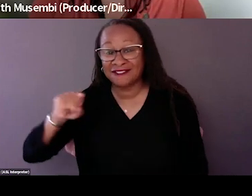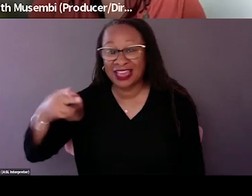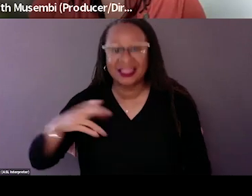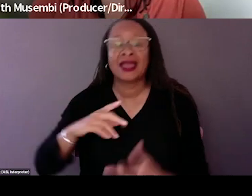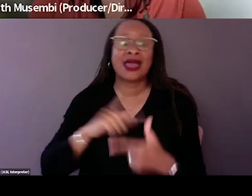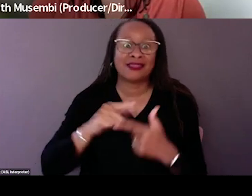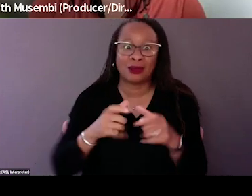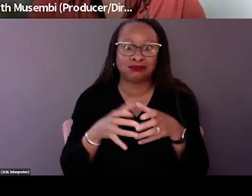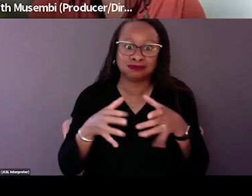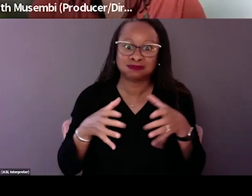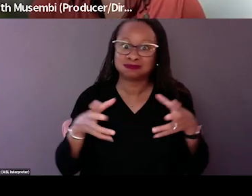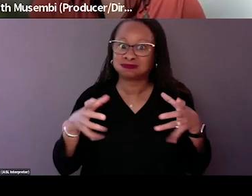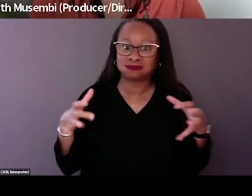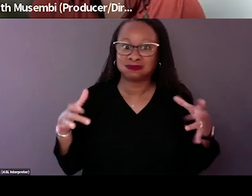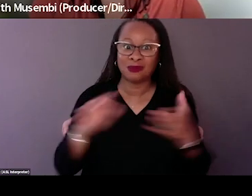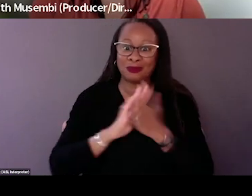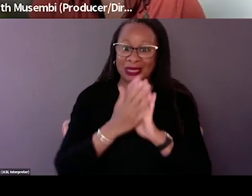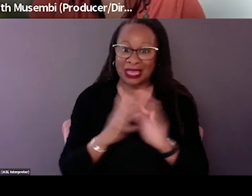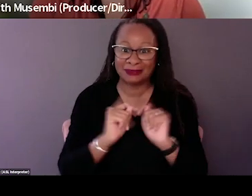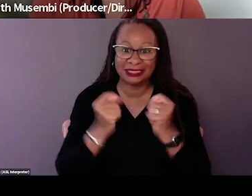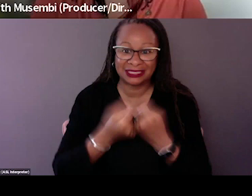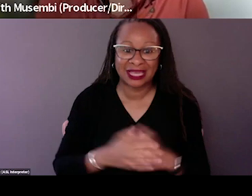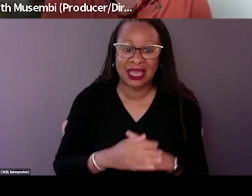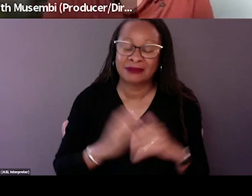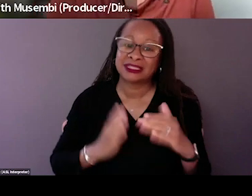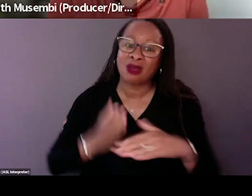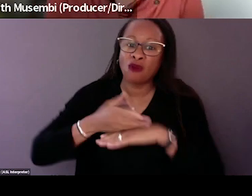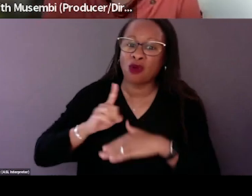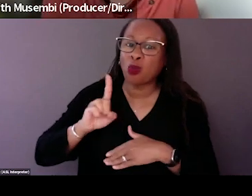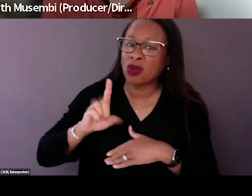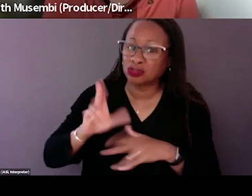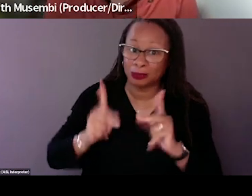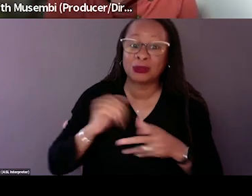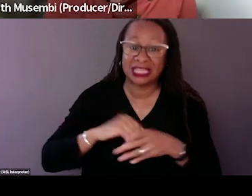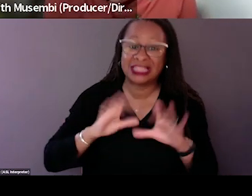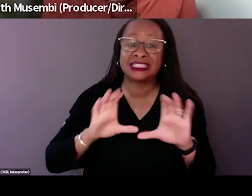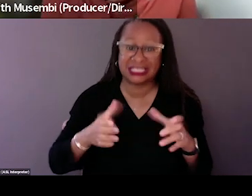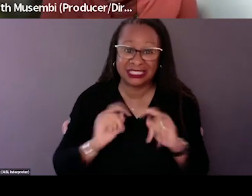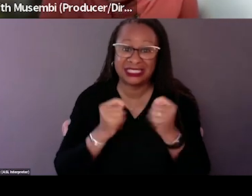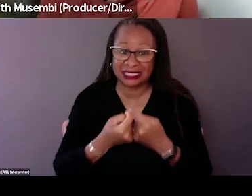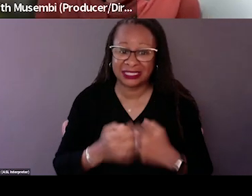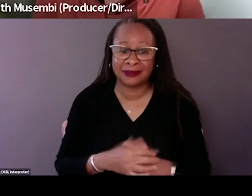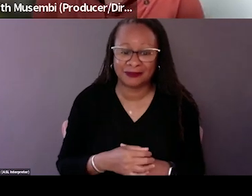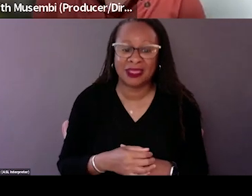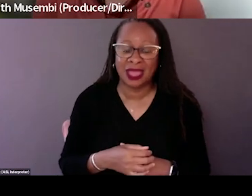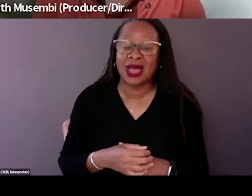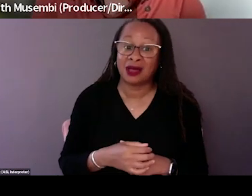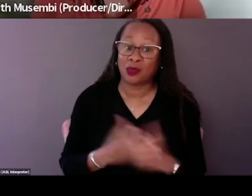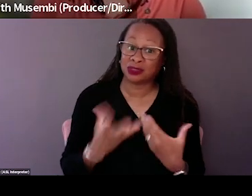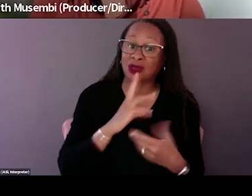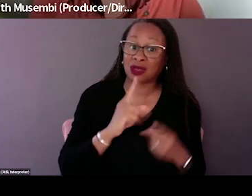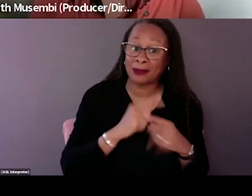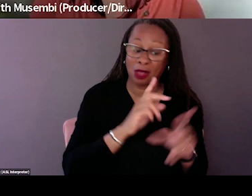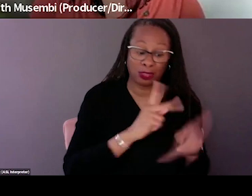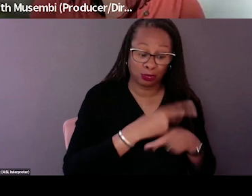were saying, of, probably over 100 people. In terms of cinematographers and production team, and then even more